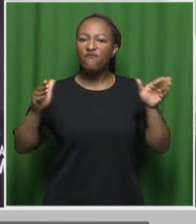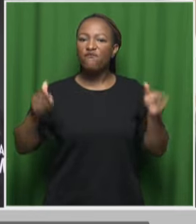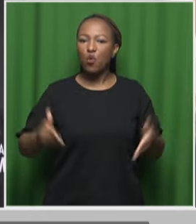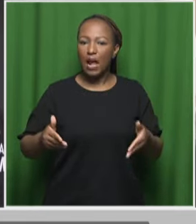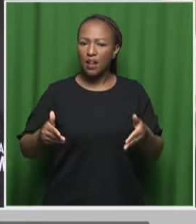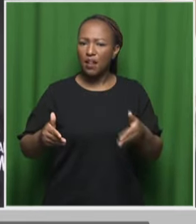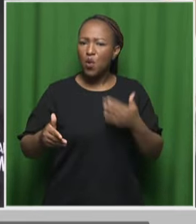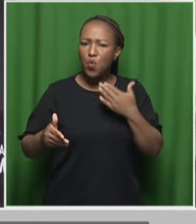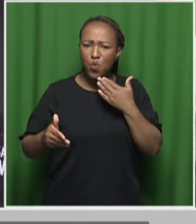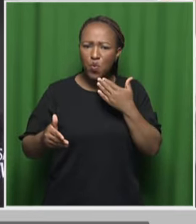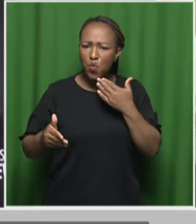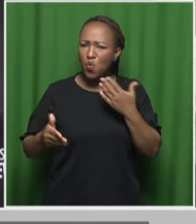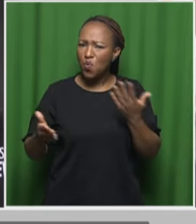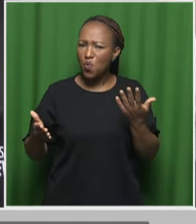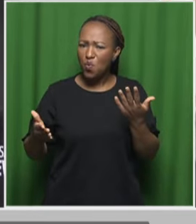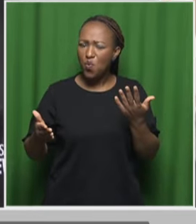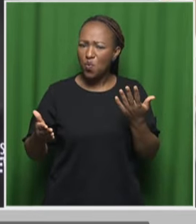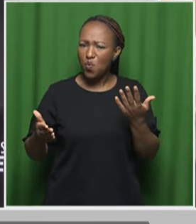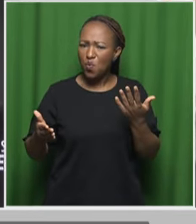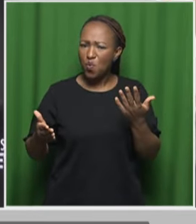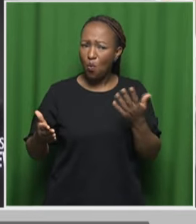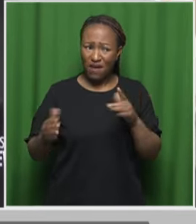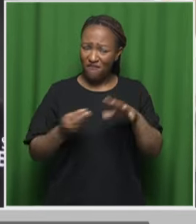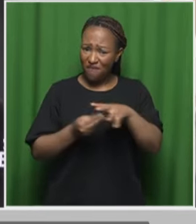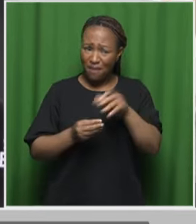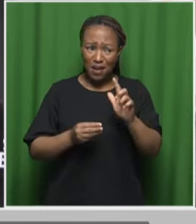the entire family has been wiped out?